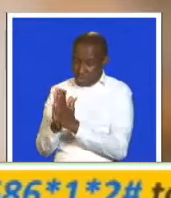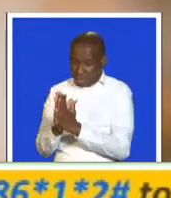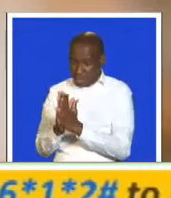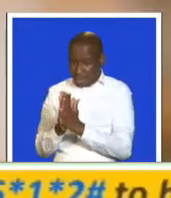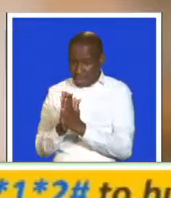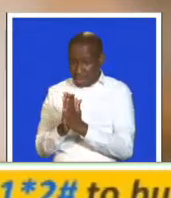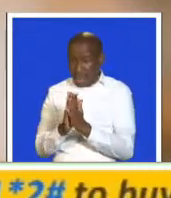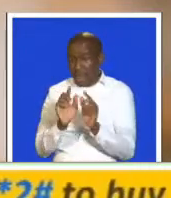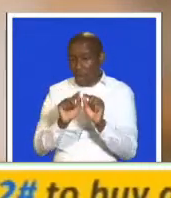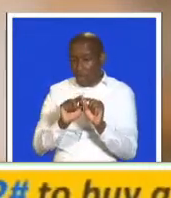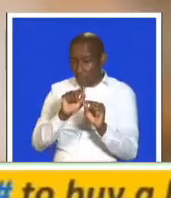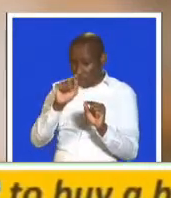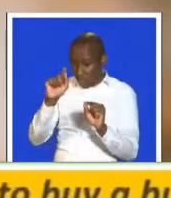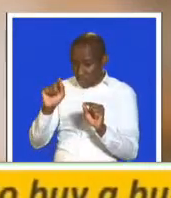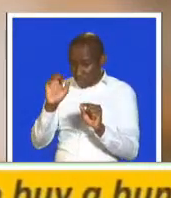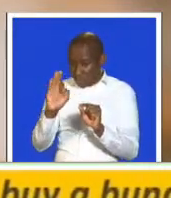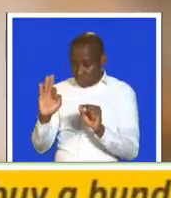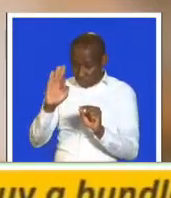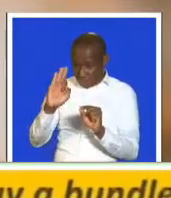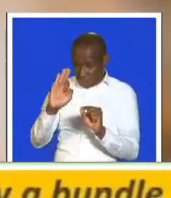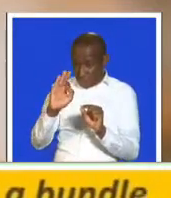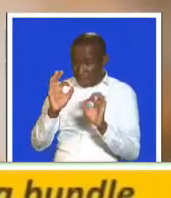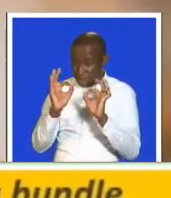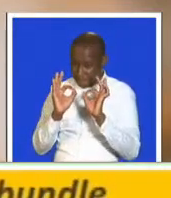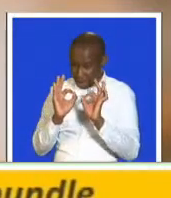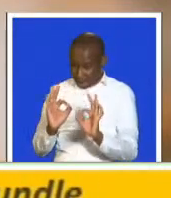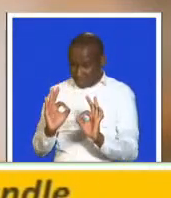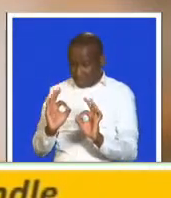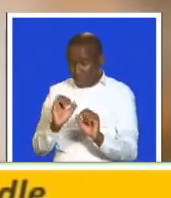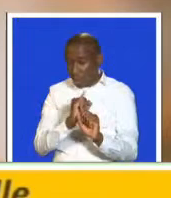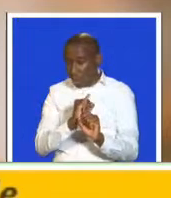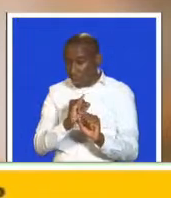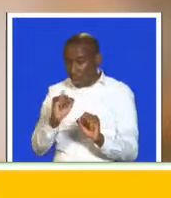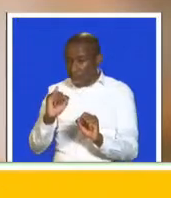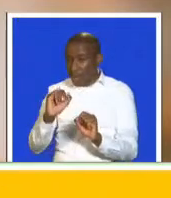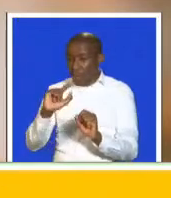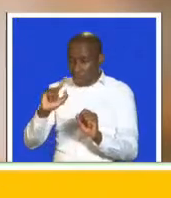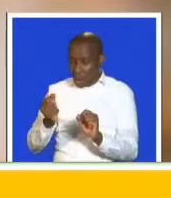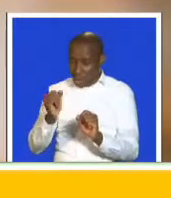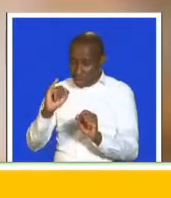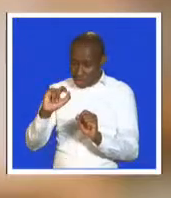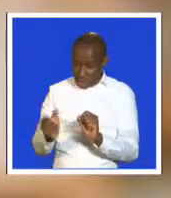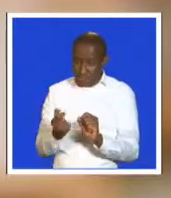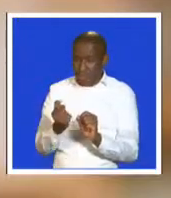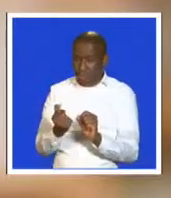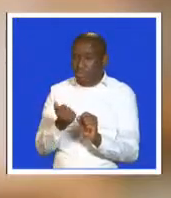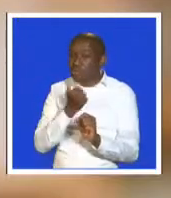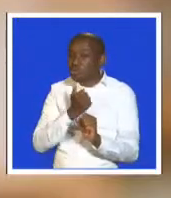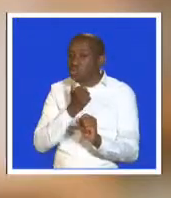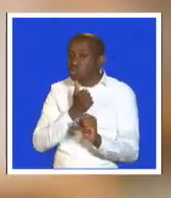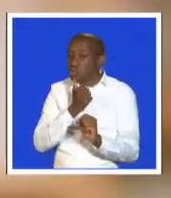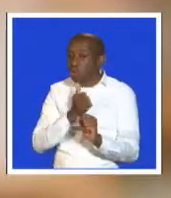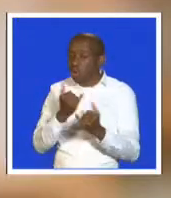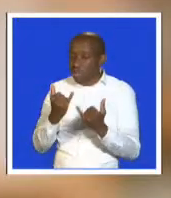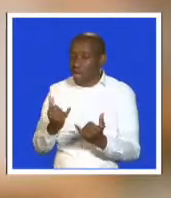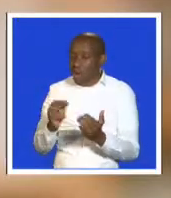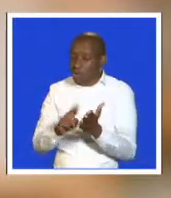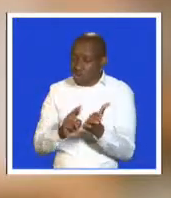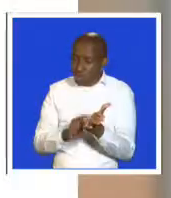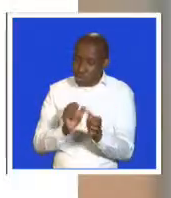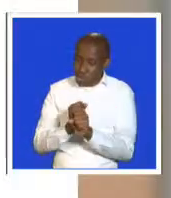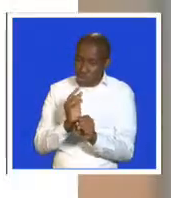roots of perfect cubes up to 1,000, and also the use of the rule of